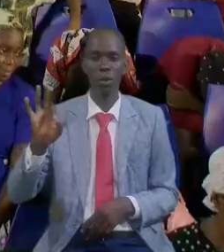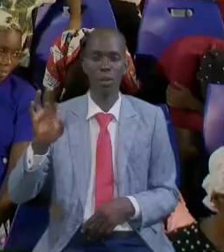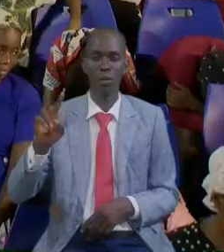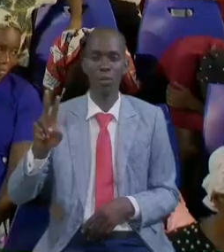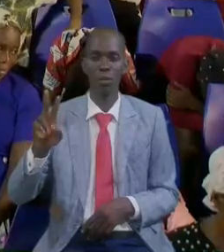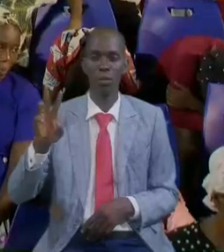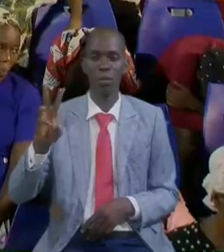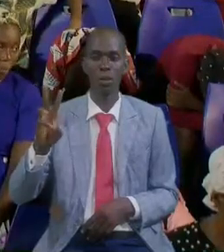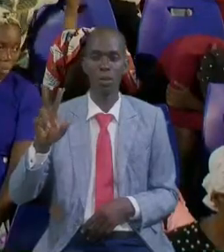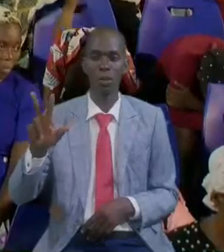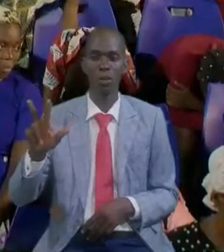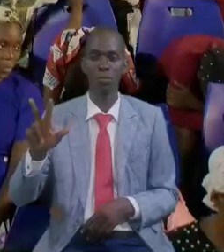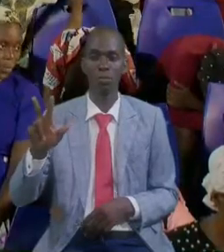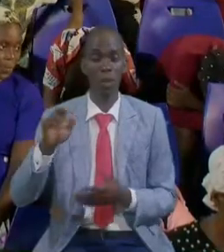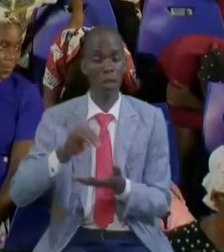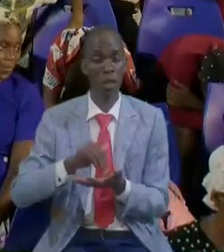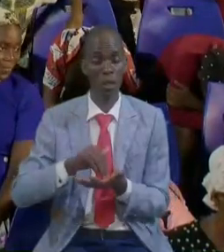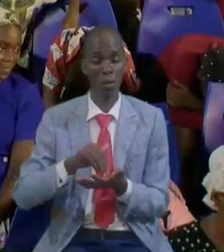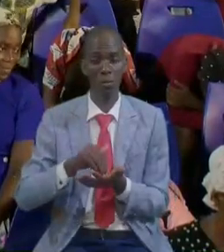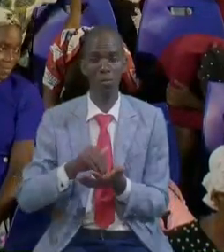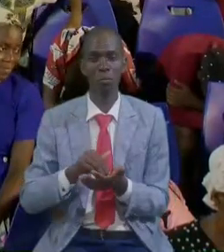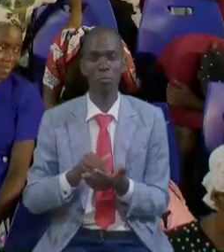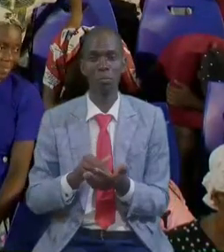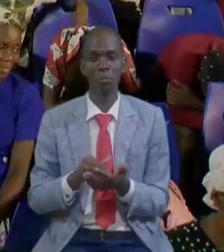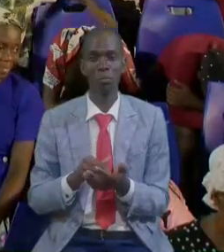+234 9154449263. I go through it again.